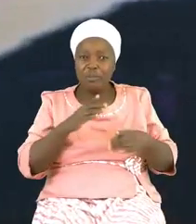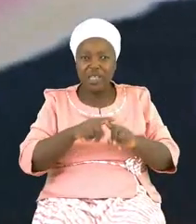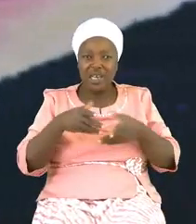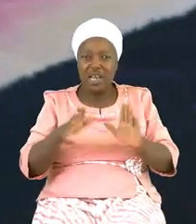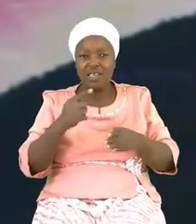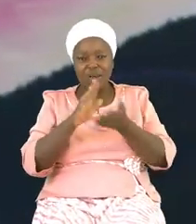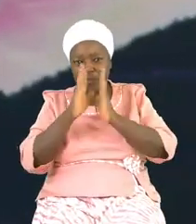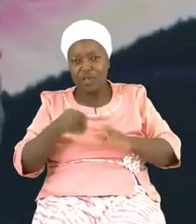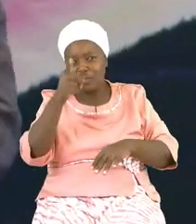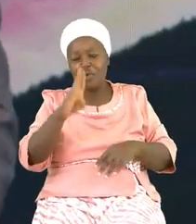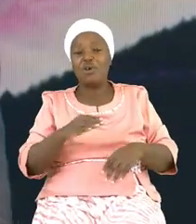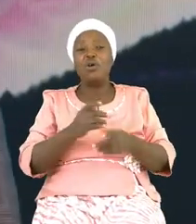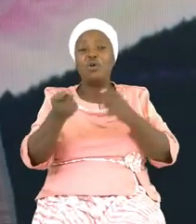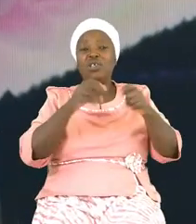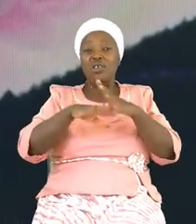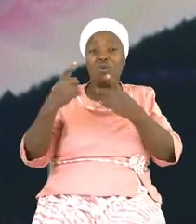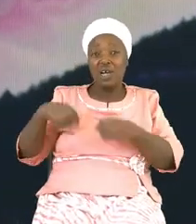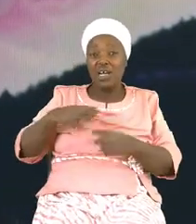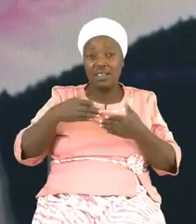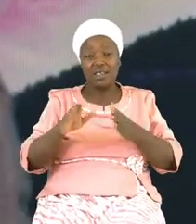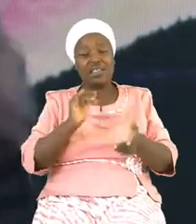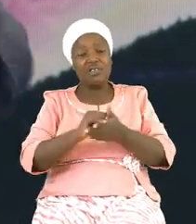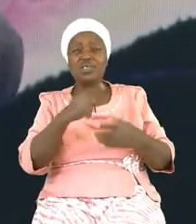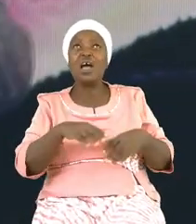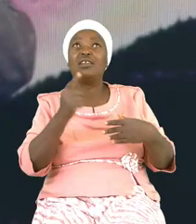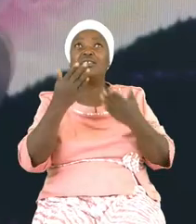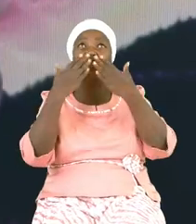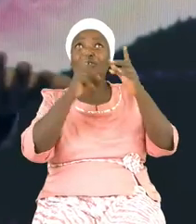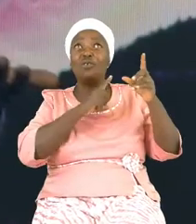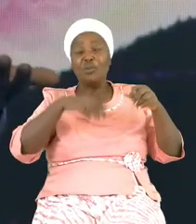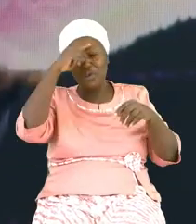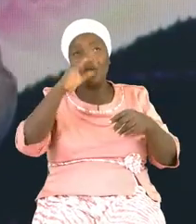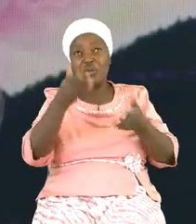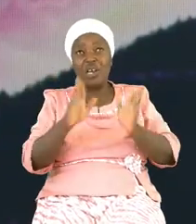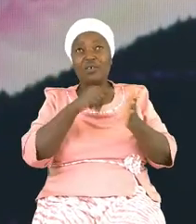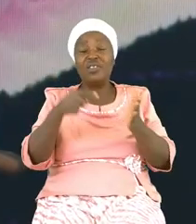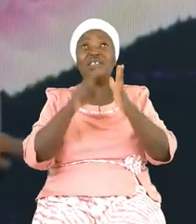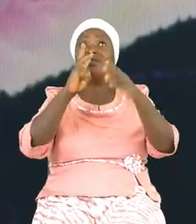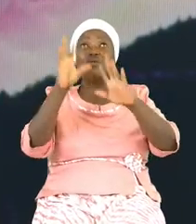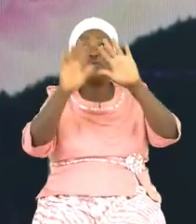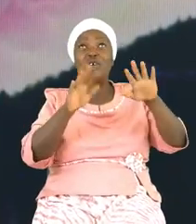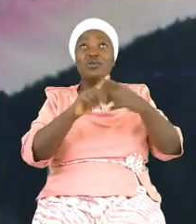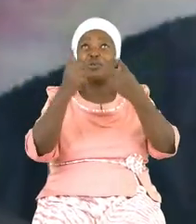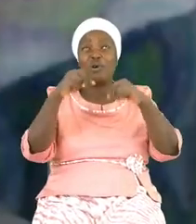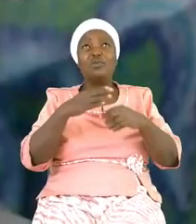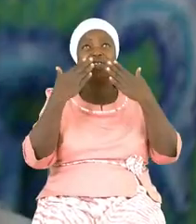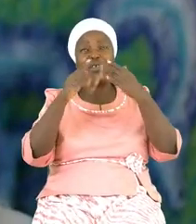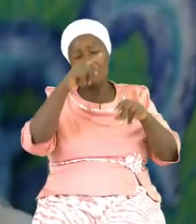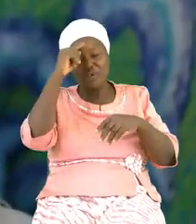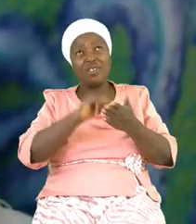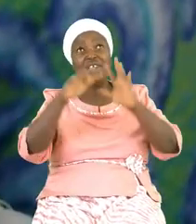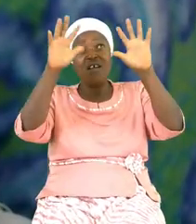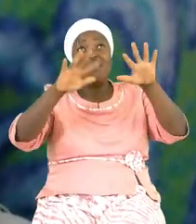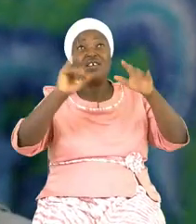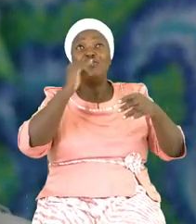Lord allowed the rain to come, and now the ground is not dusty like it was anymore. Always find